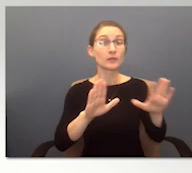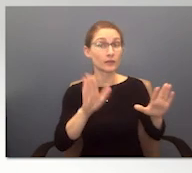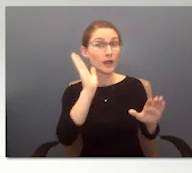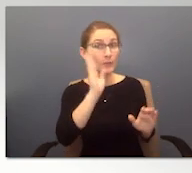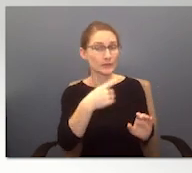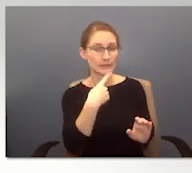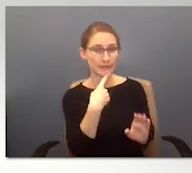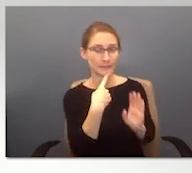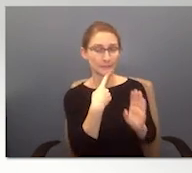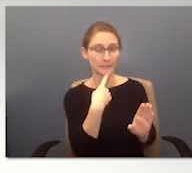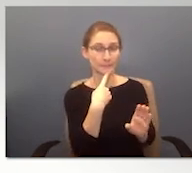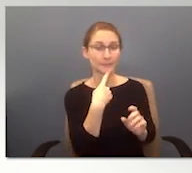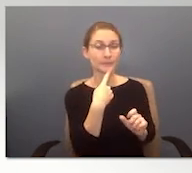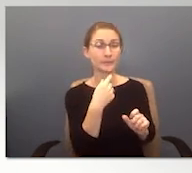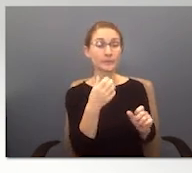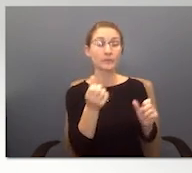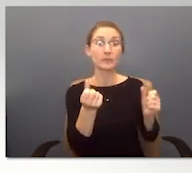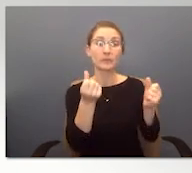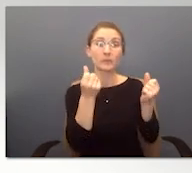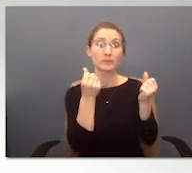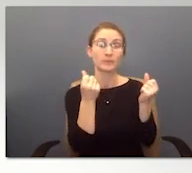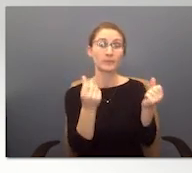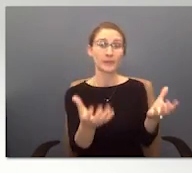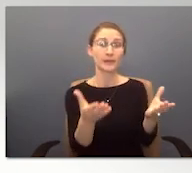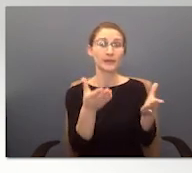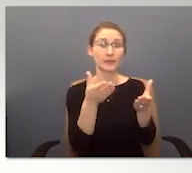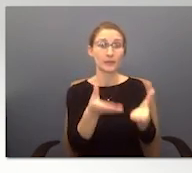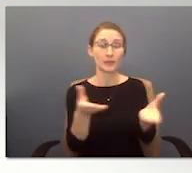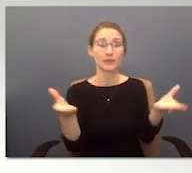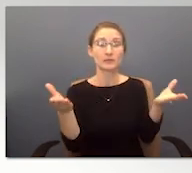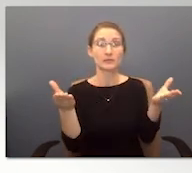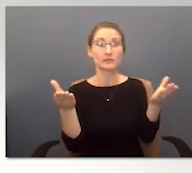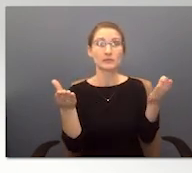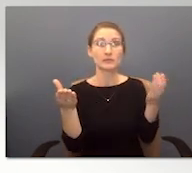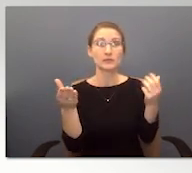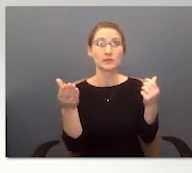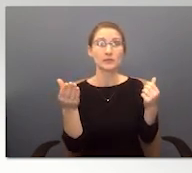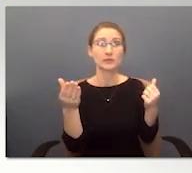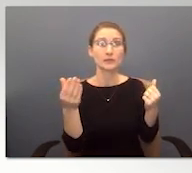this. There are a lot of things that have really improved. Mhm.